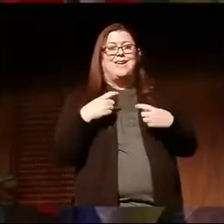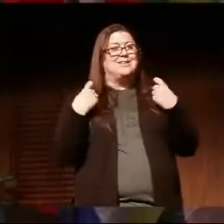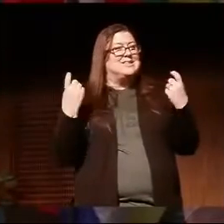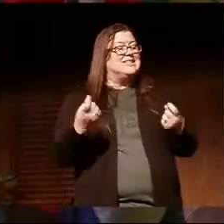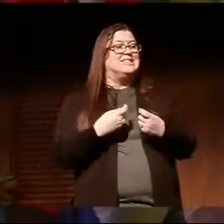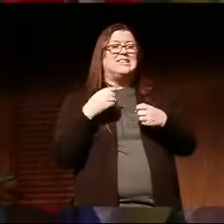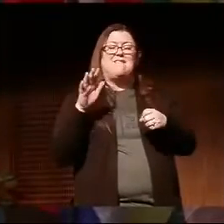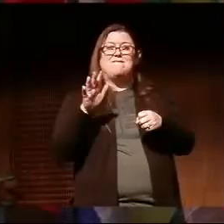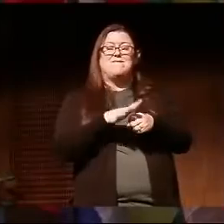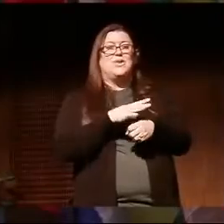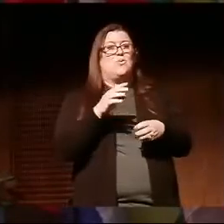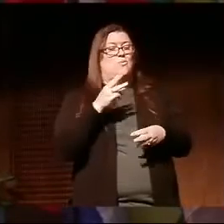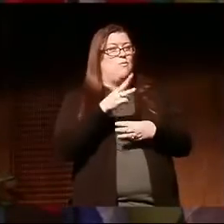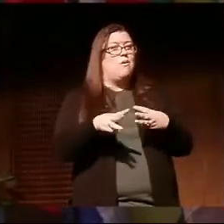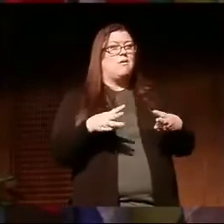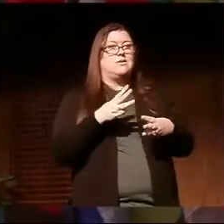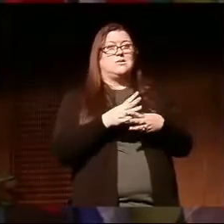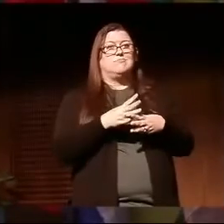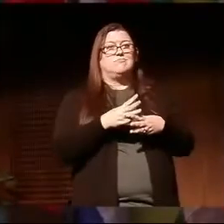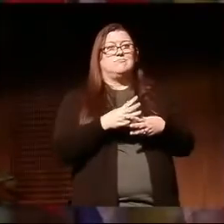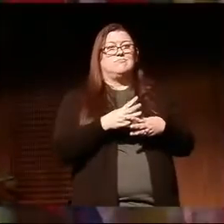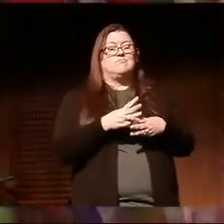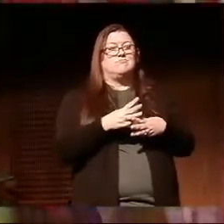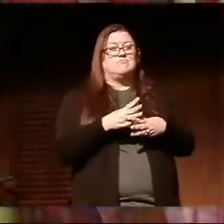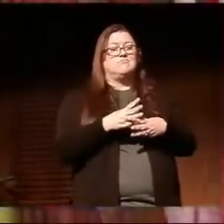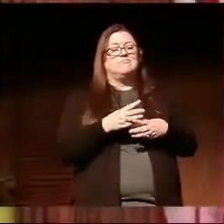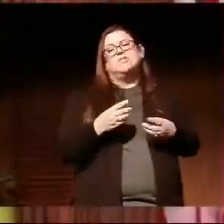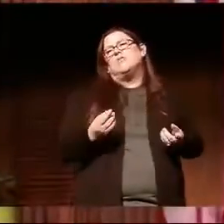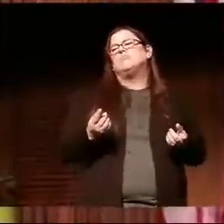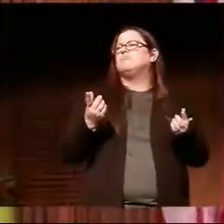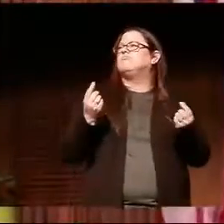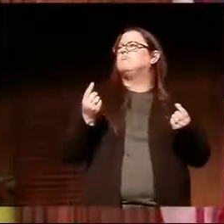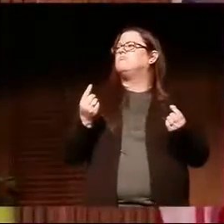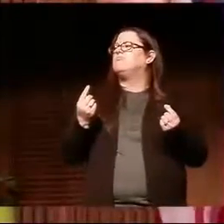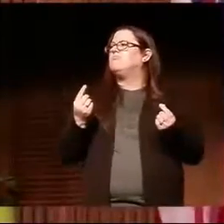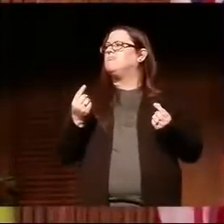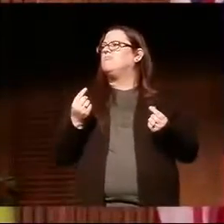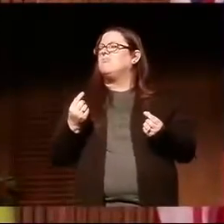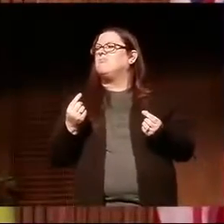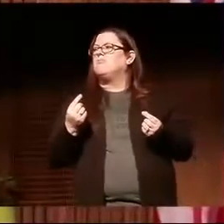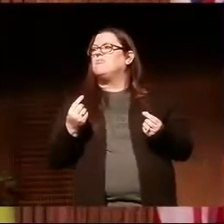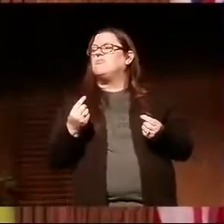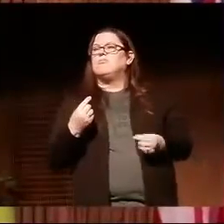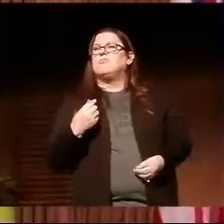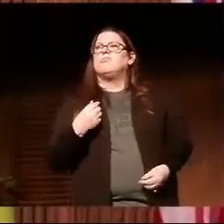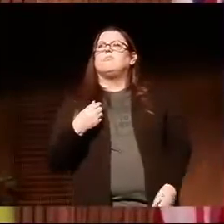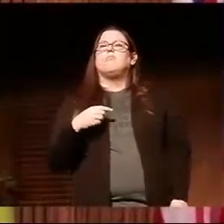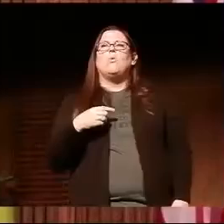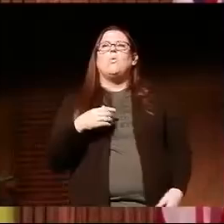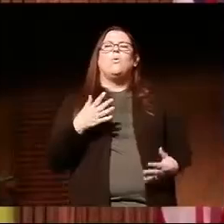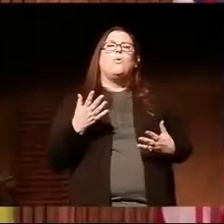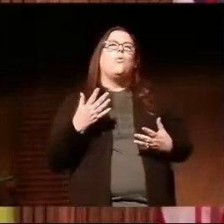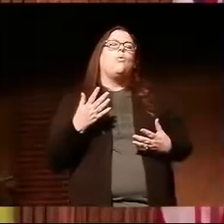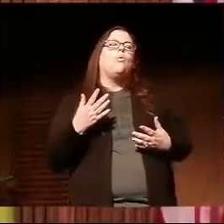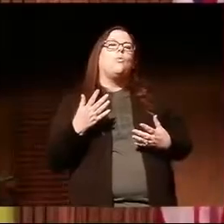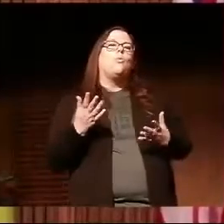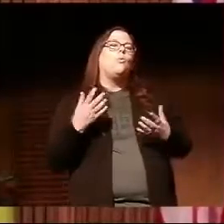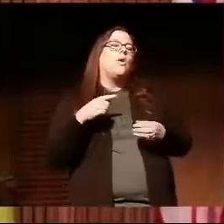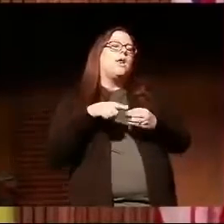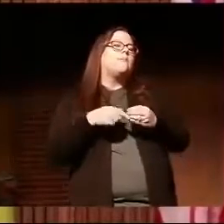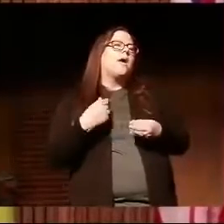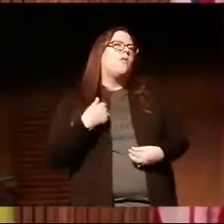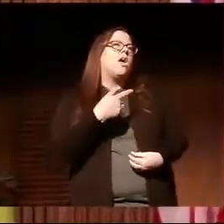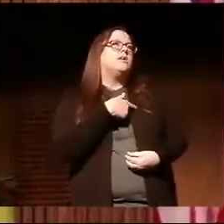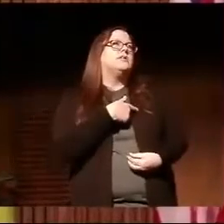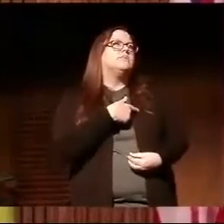So then what does this have to do with us? What are these trials? What do they have to do with us and the trials that we face?